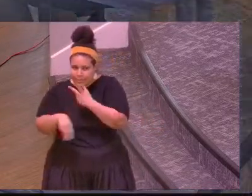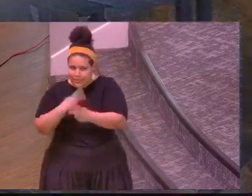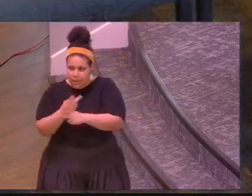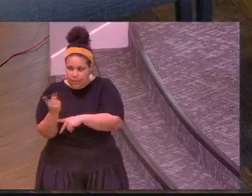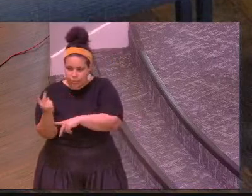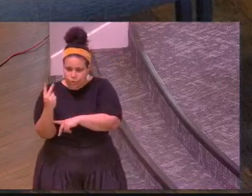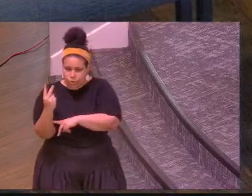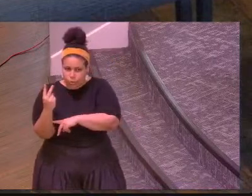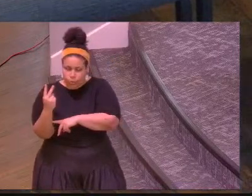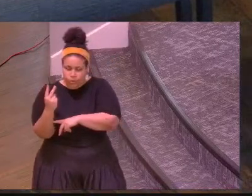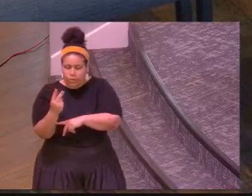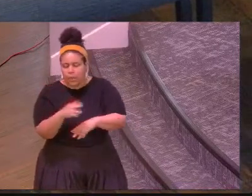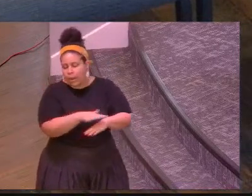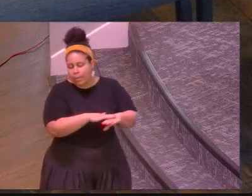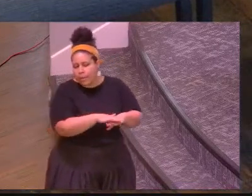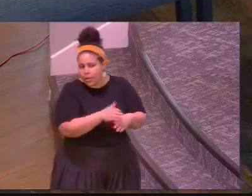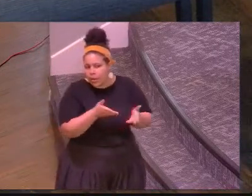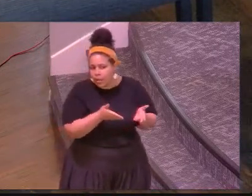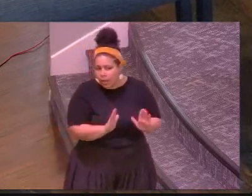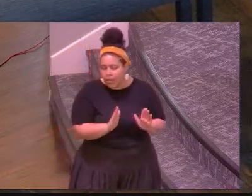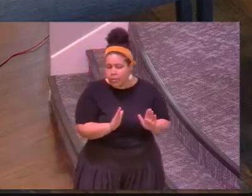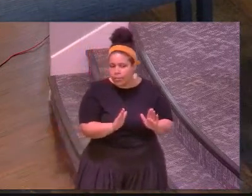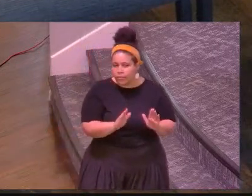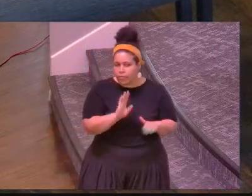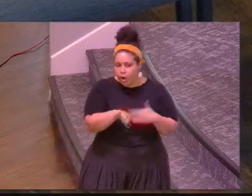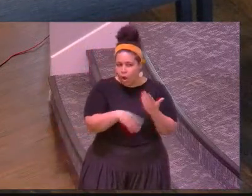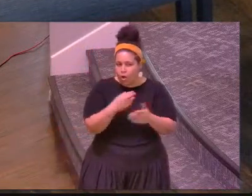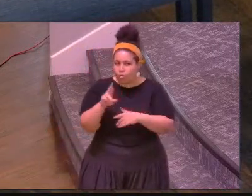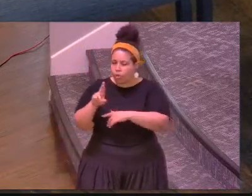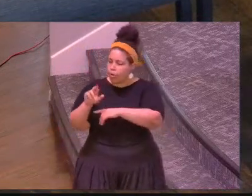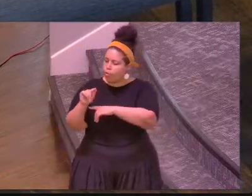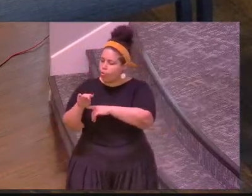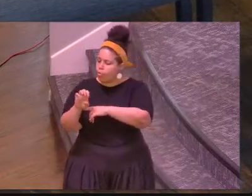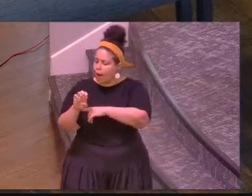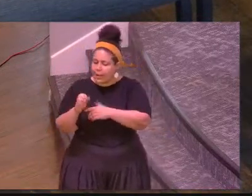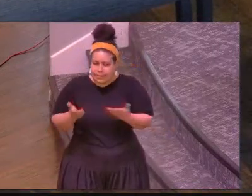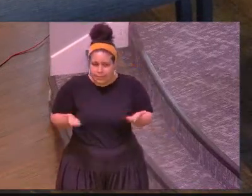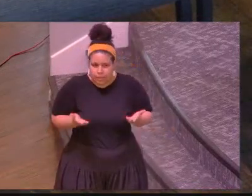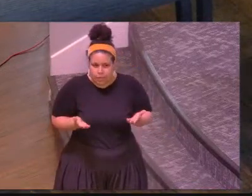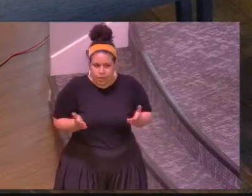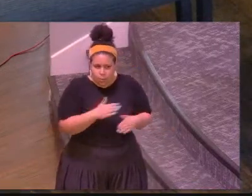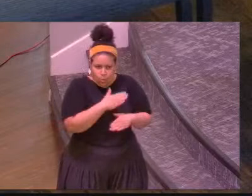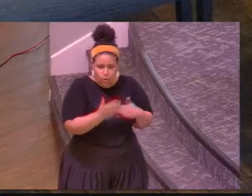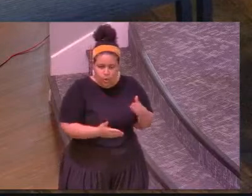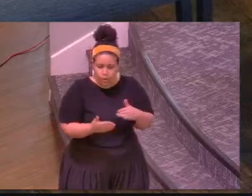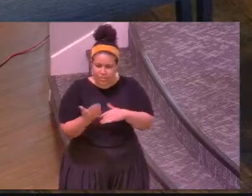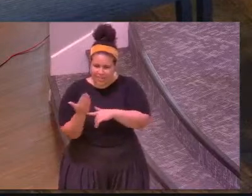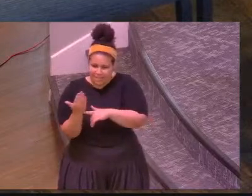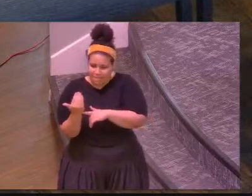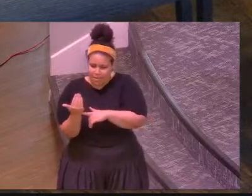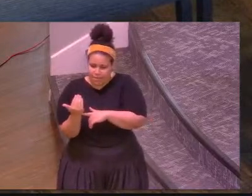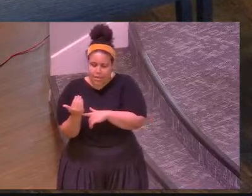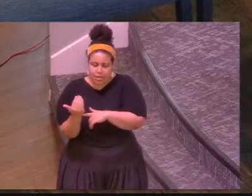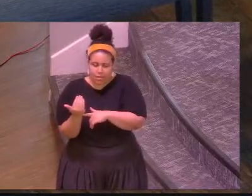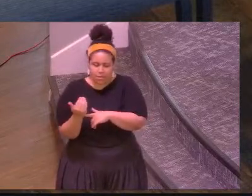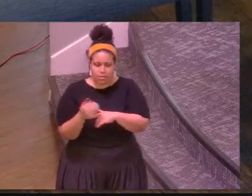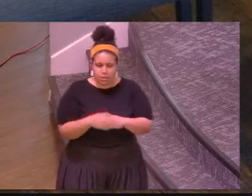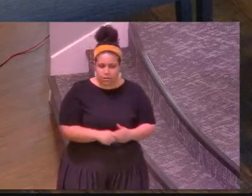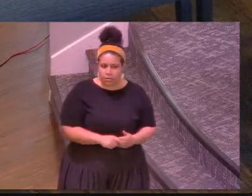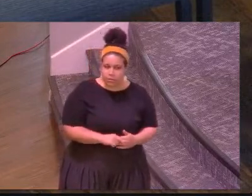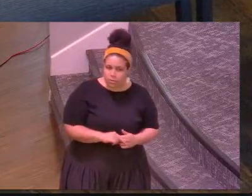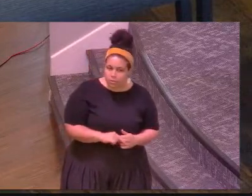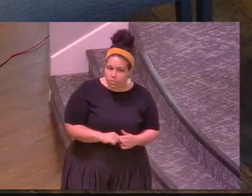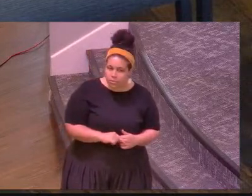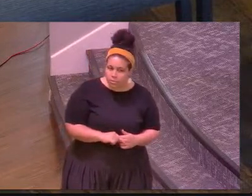will basically allow them to lock all these rates tonight, and then again we'll close on the 19th. But in connection with